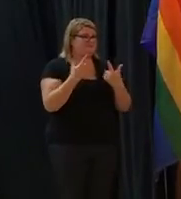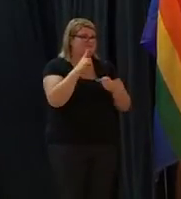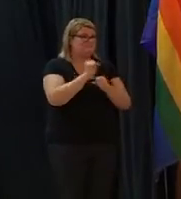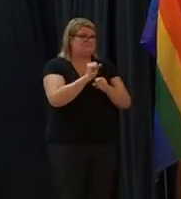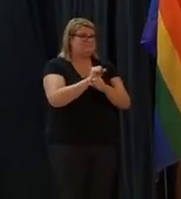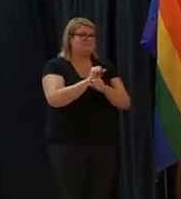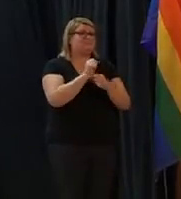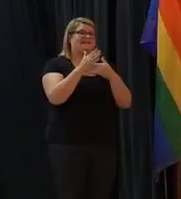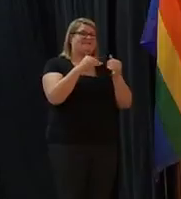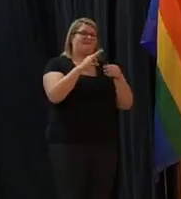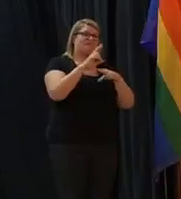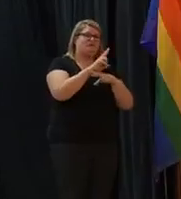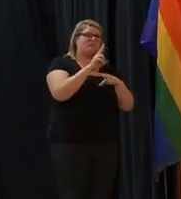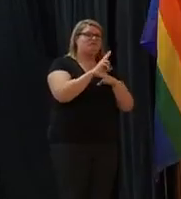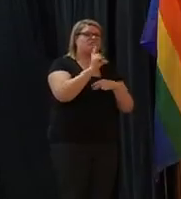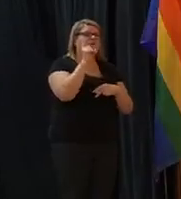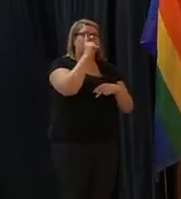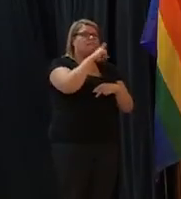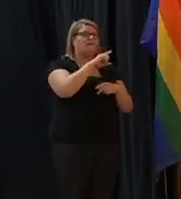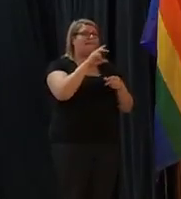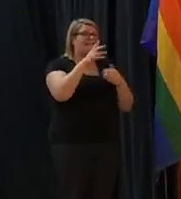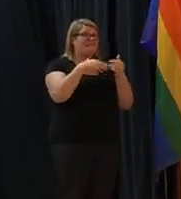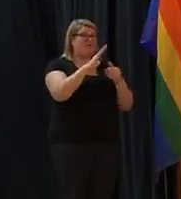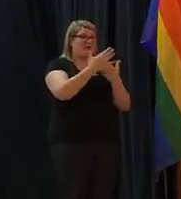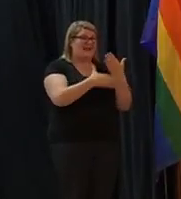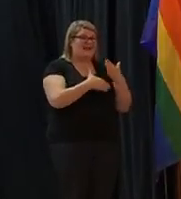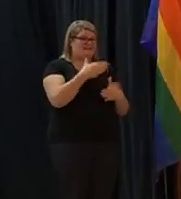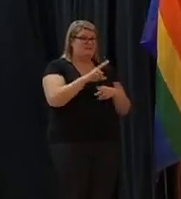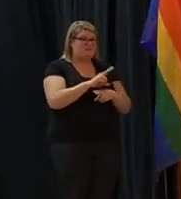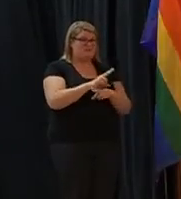use an artificial orifice which could be your hand